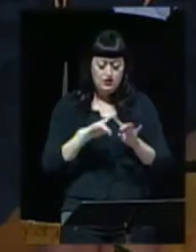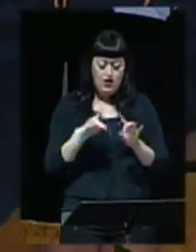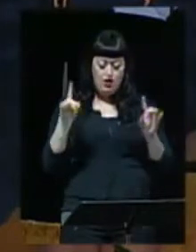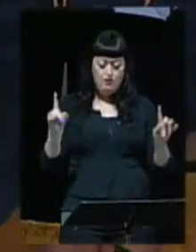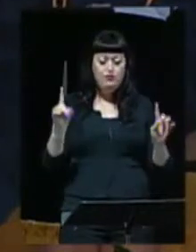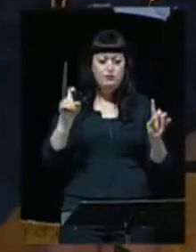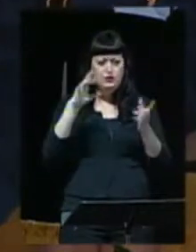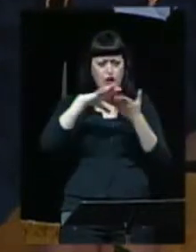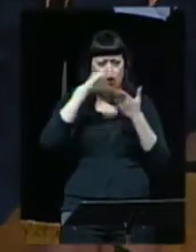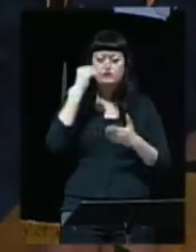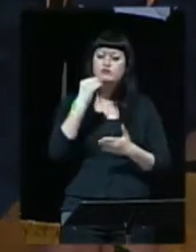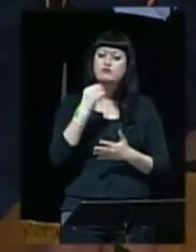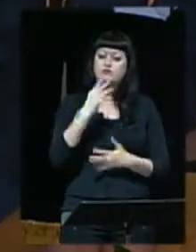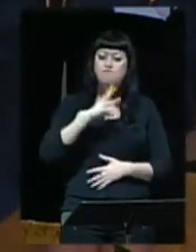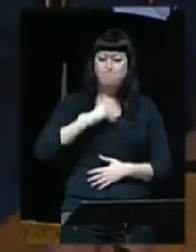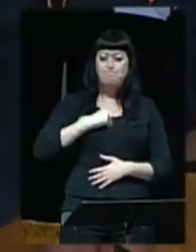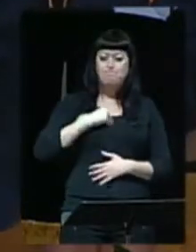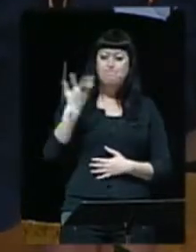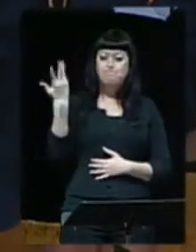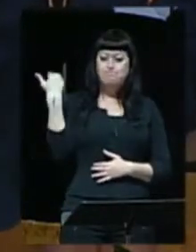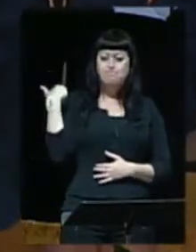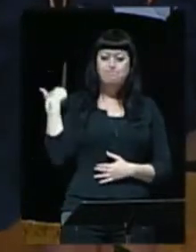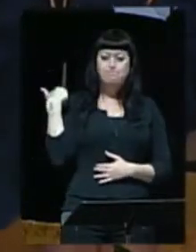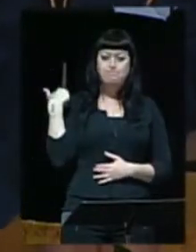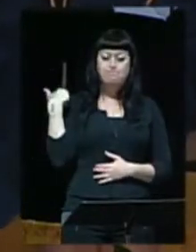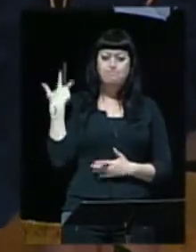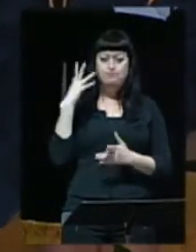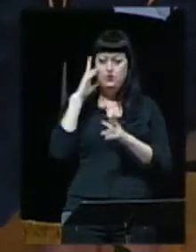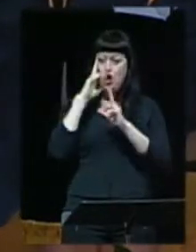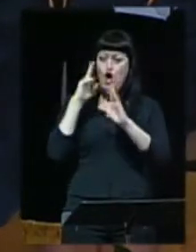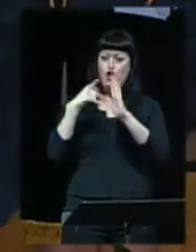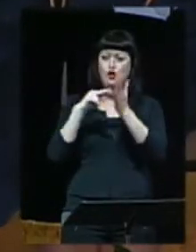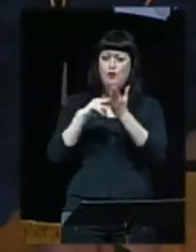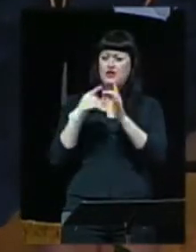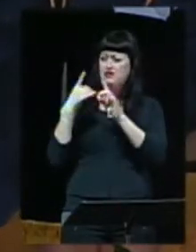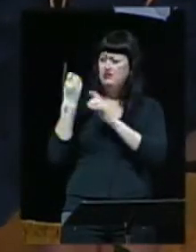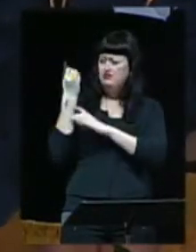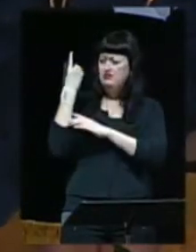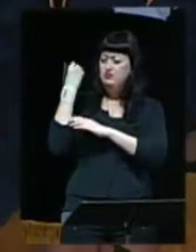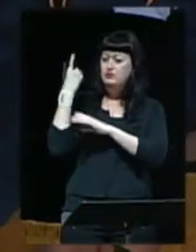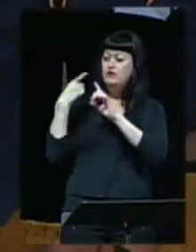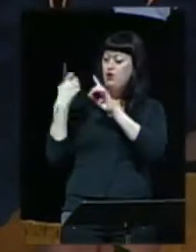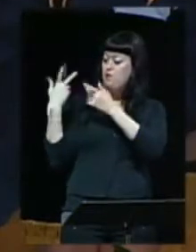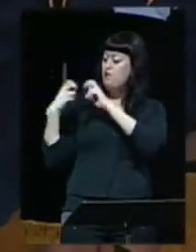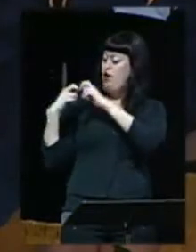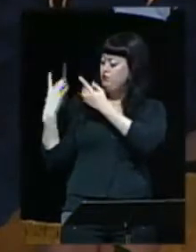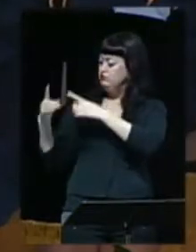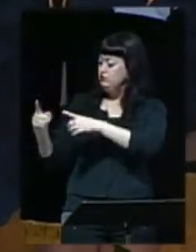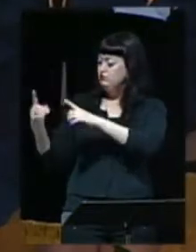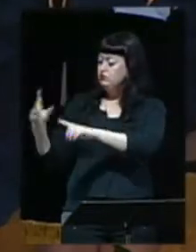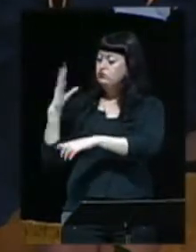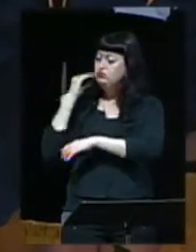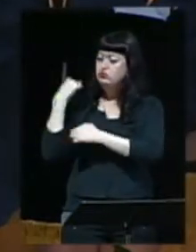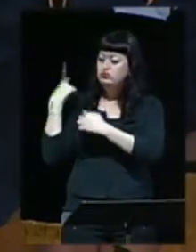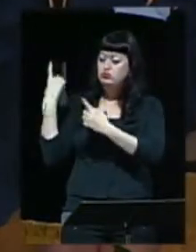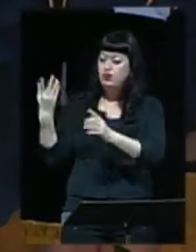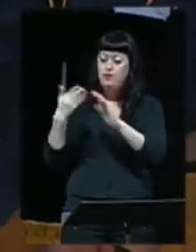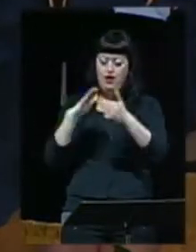must learn to honor our pasts. Honoring means to recognize that from those times, we have grown into the people that we